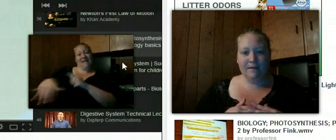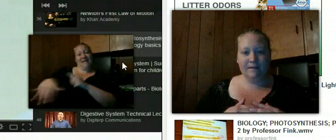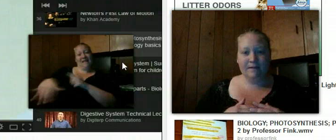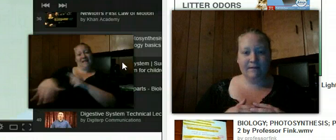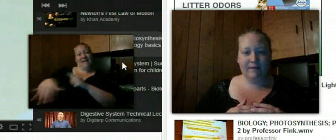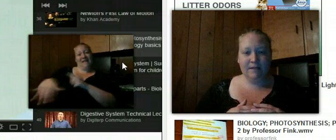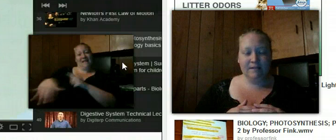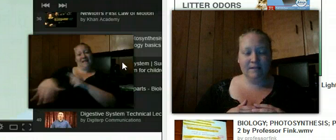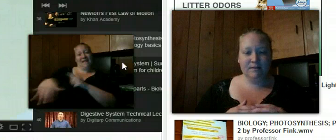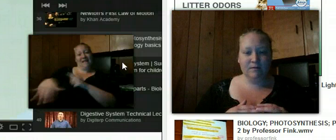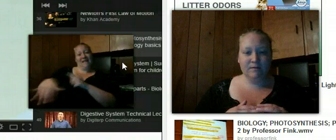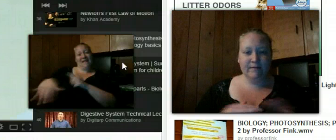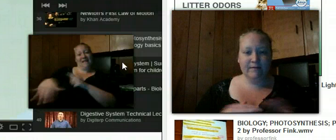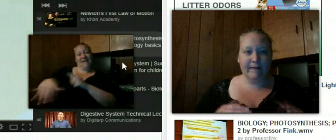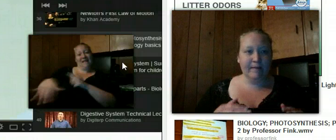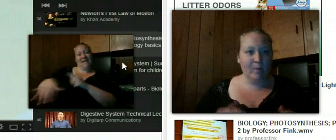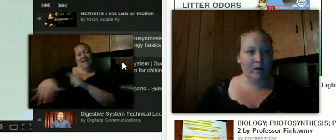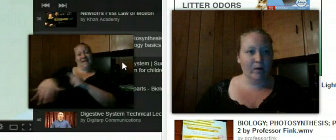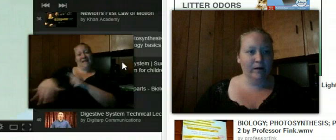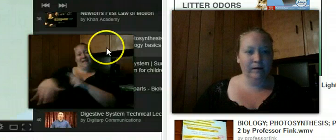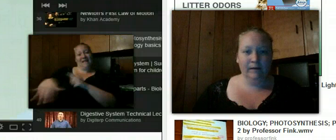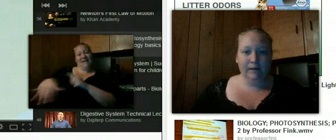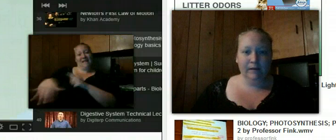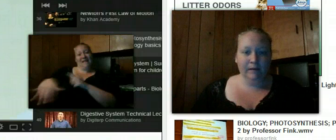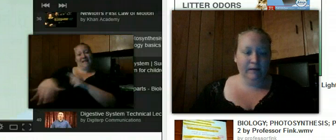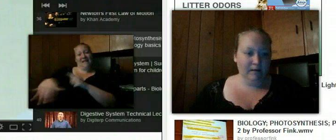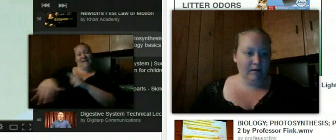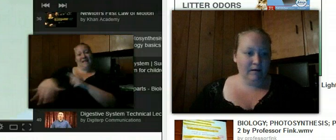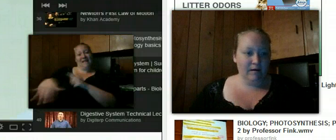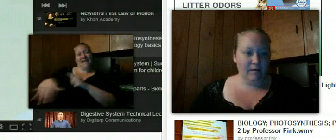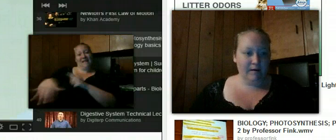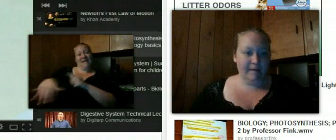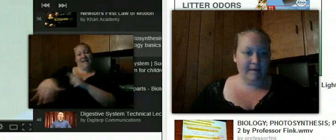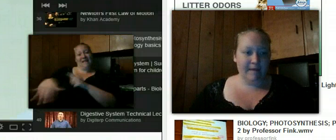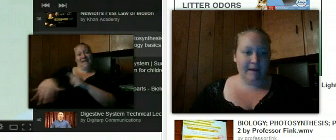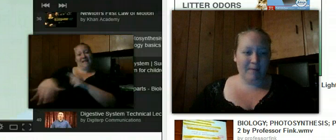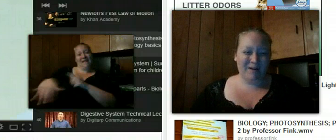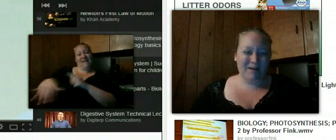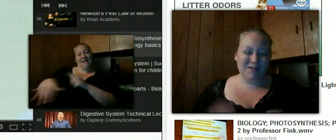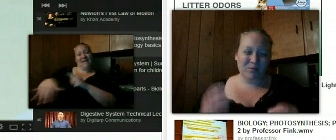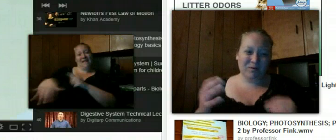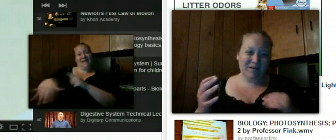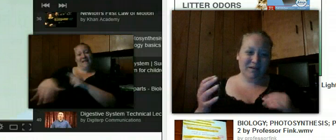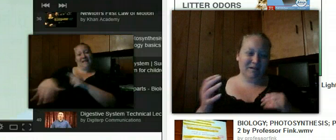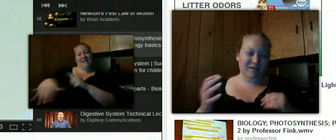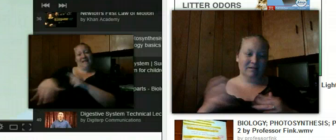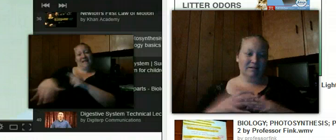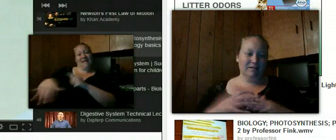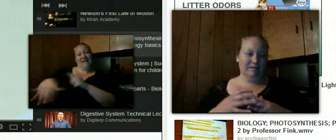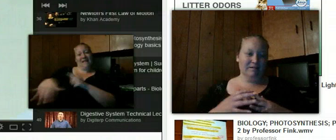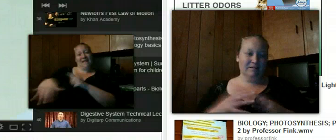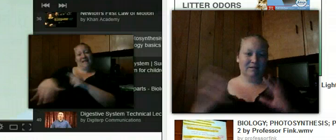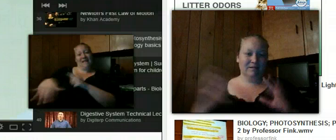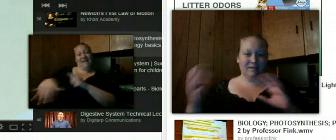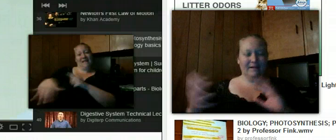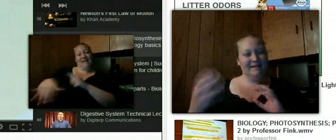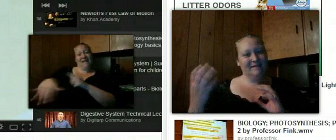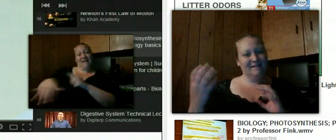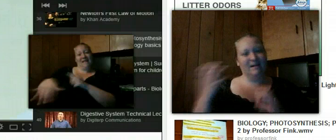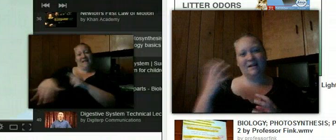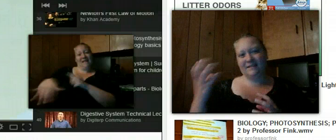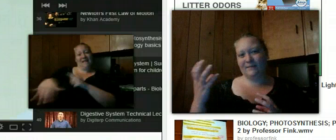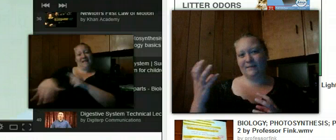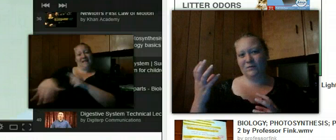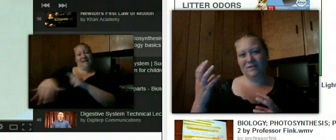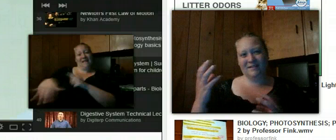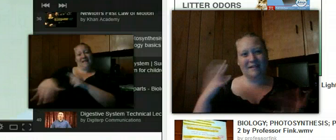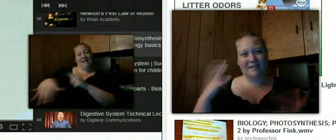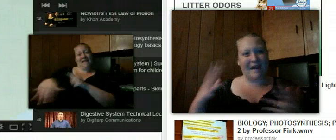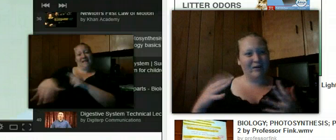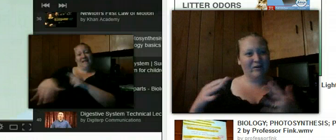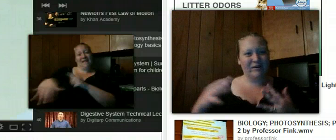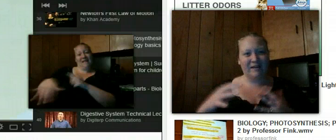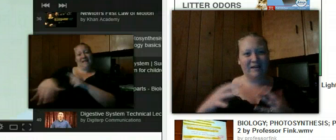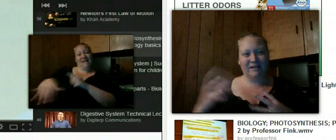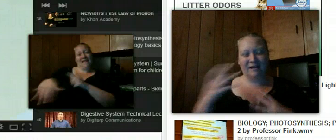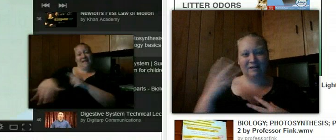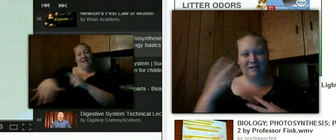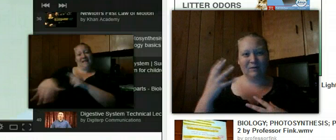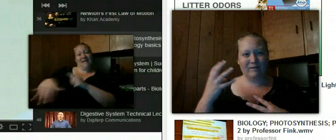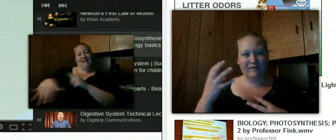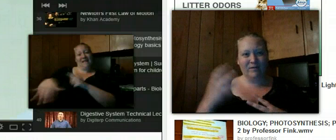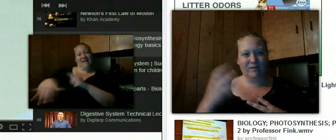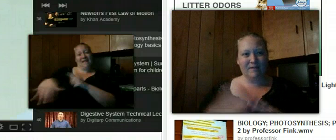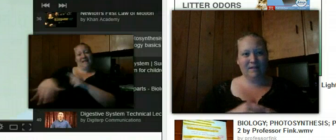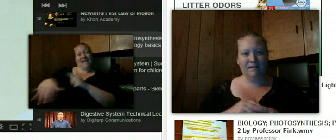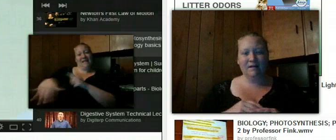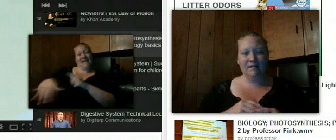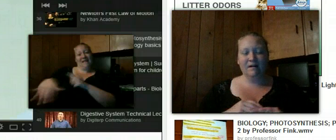that's something I definitely need to develop more on that part. So really, I guess the concepts are just scattered and